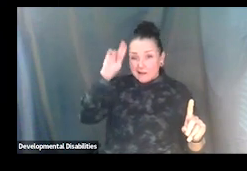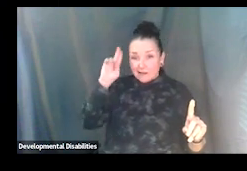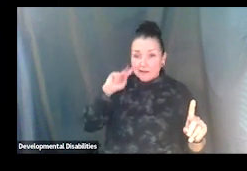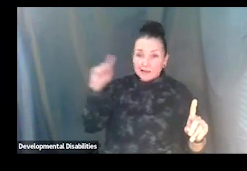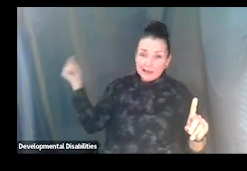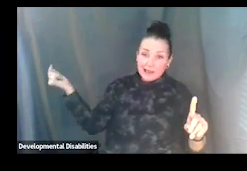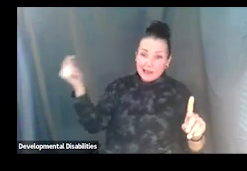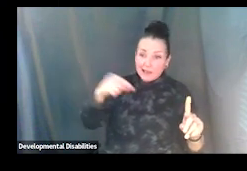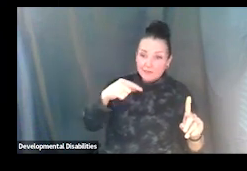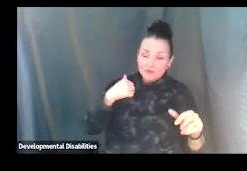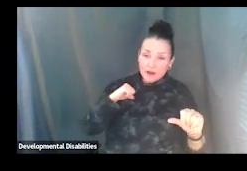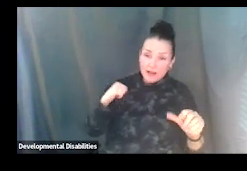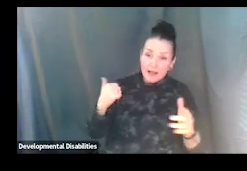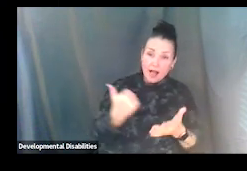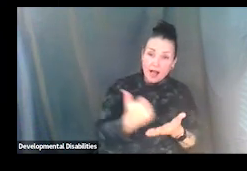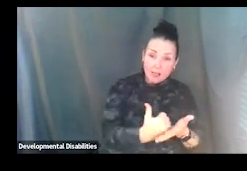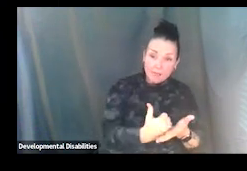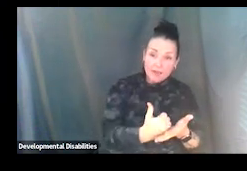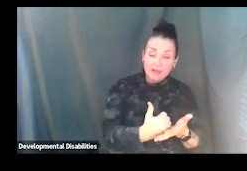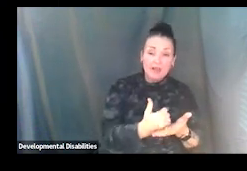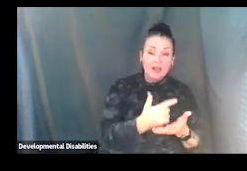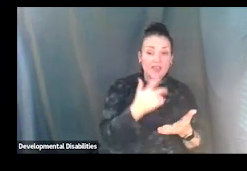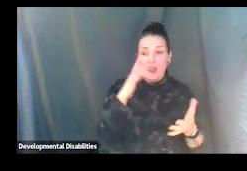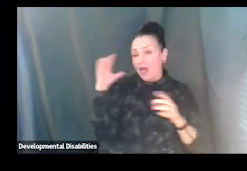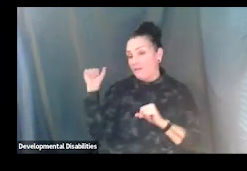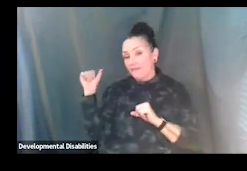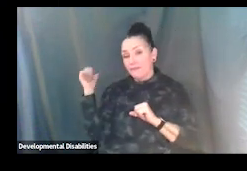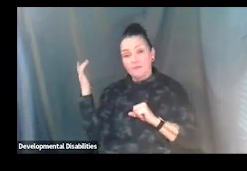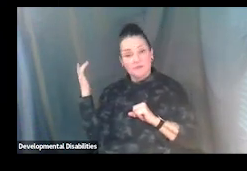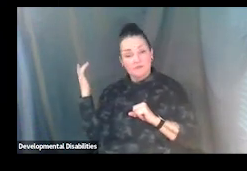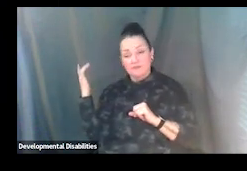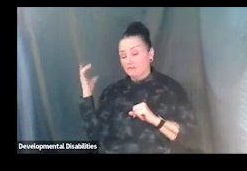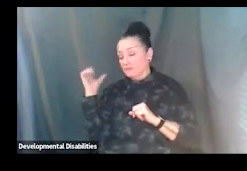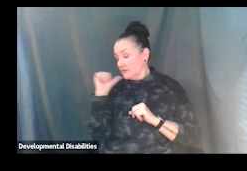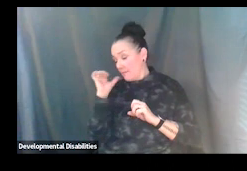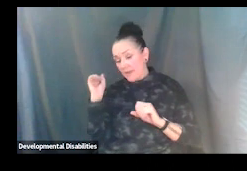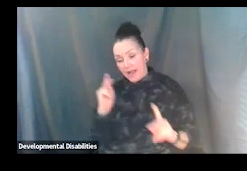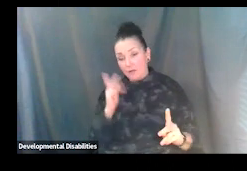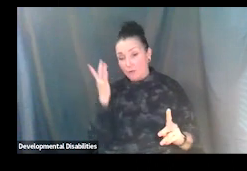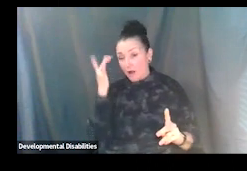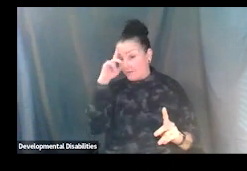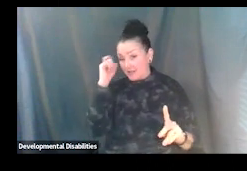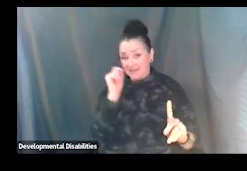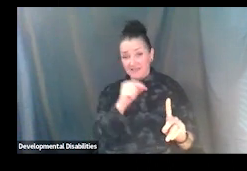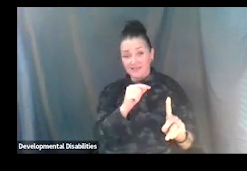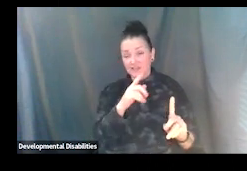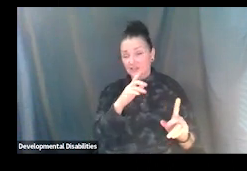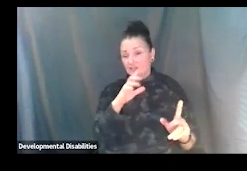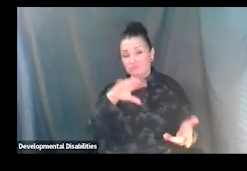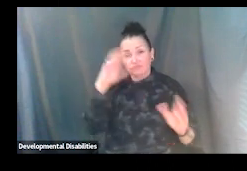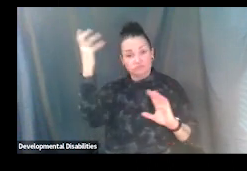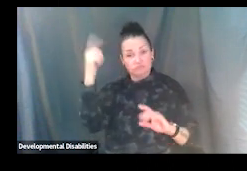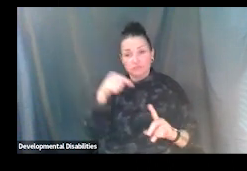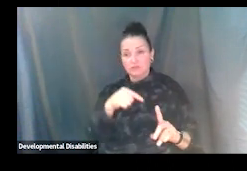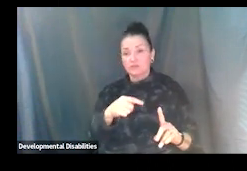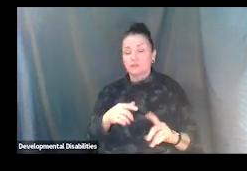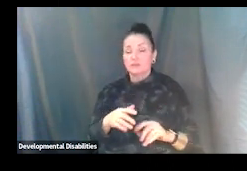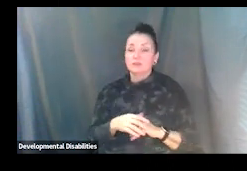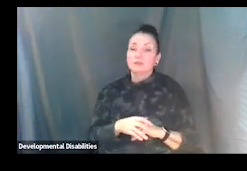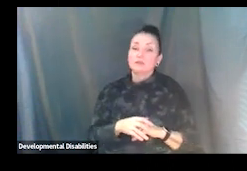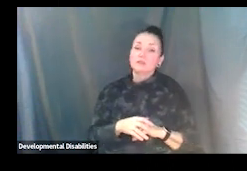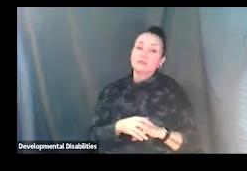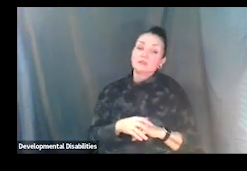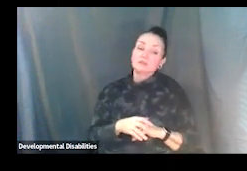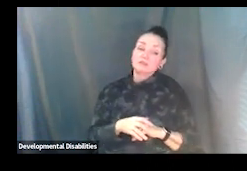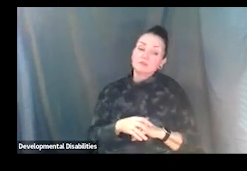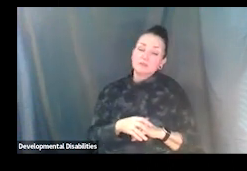huge toll on everybody, including the young man, but also on his family, and that's going to have an impact on him in the